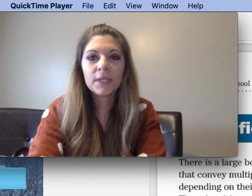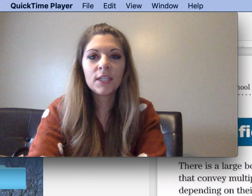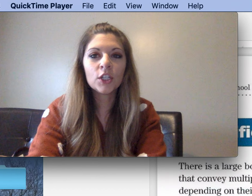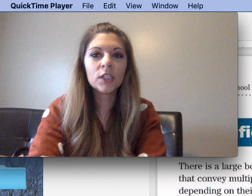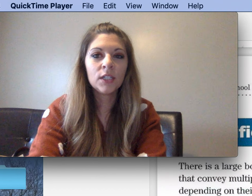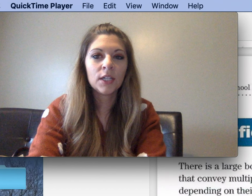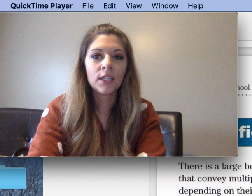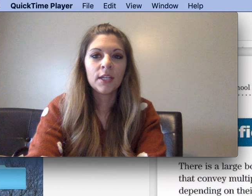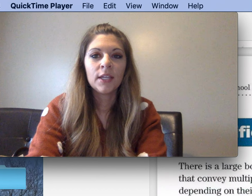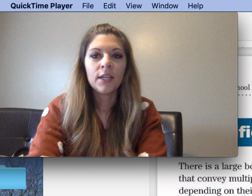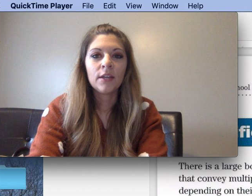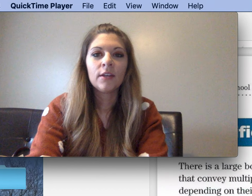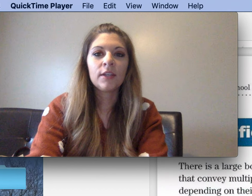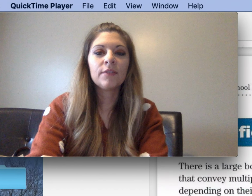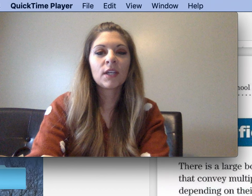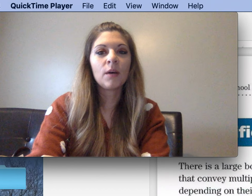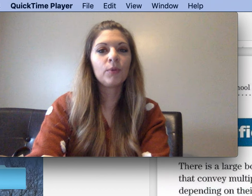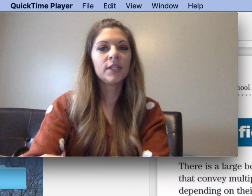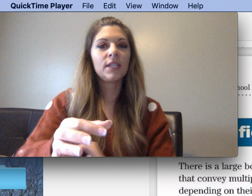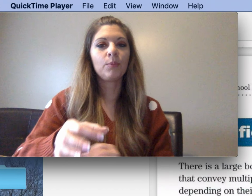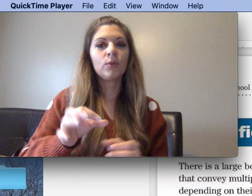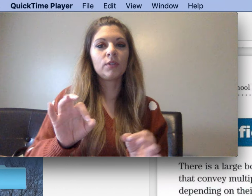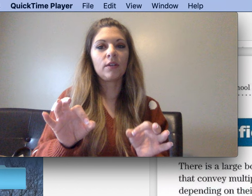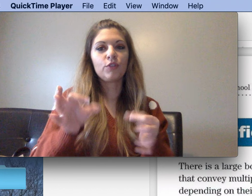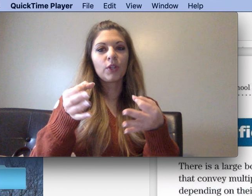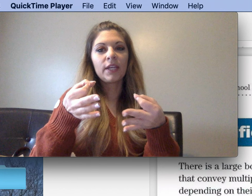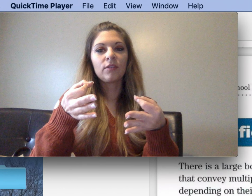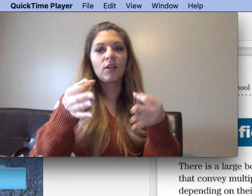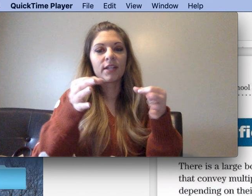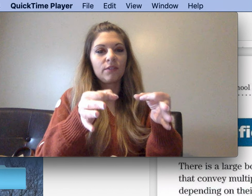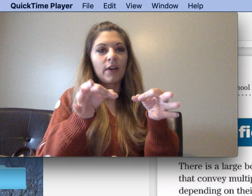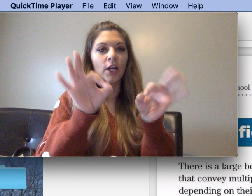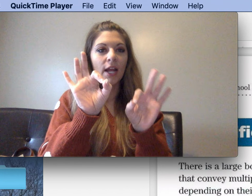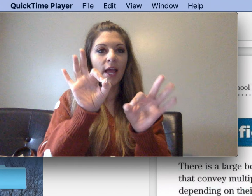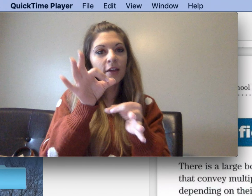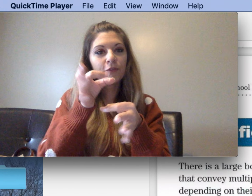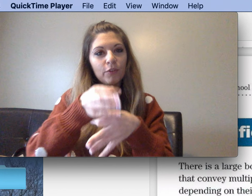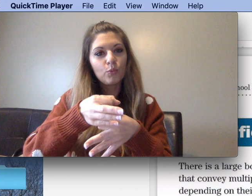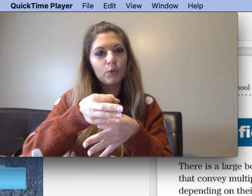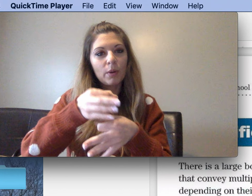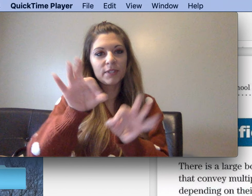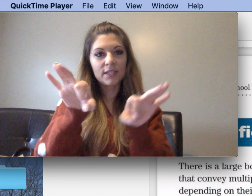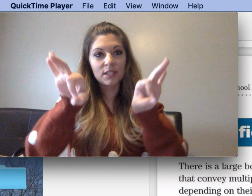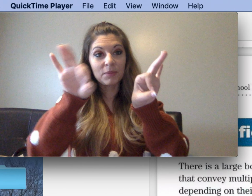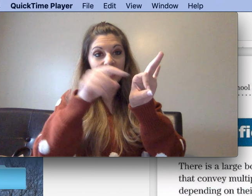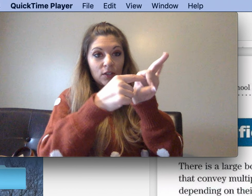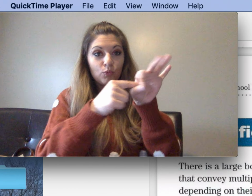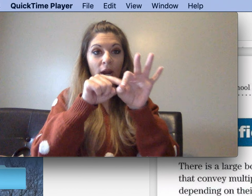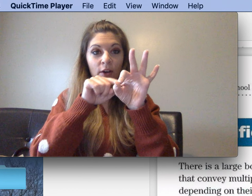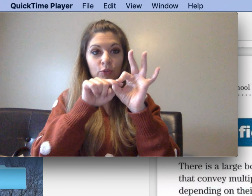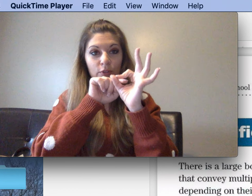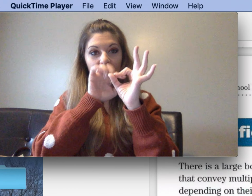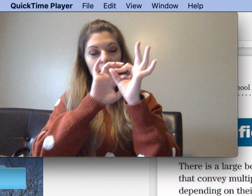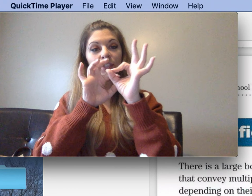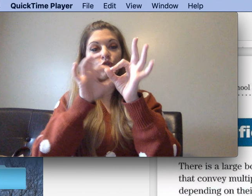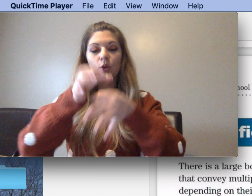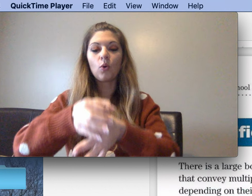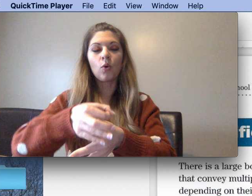Up here, it gives a couple examples of, so like the classifier F would represent something round